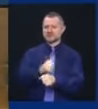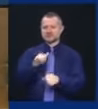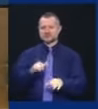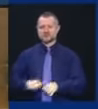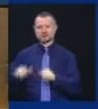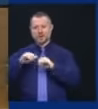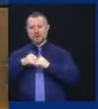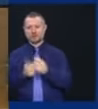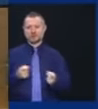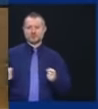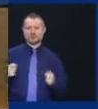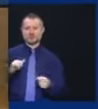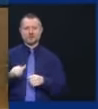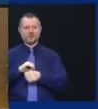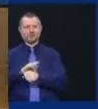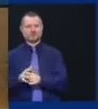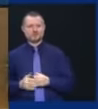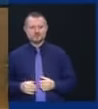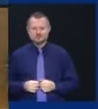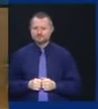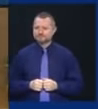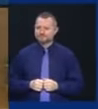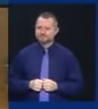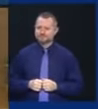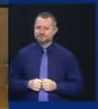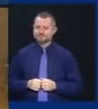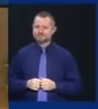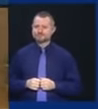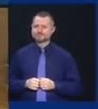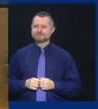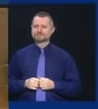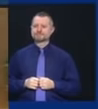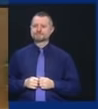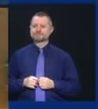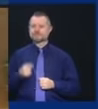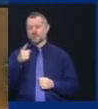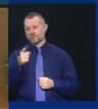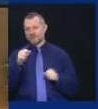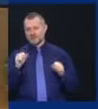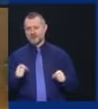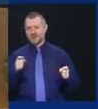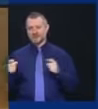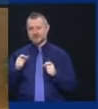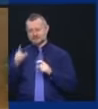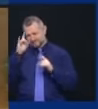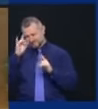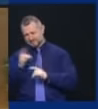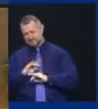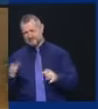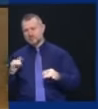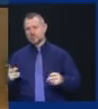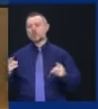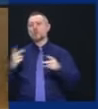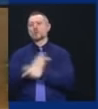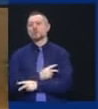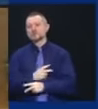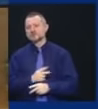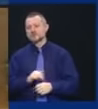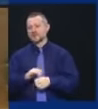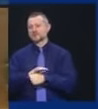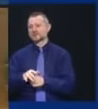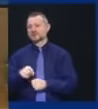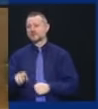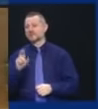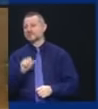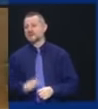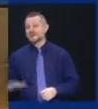challenges of COVID, and you were delivered the worst case of COVID that hit the United States in the earliest moments of this experiment